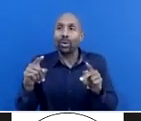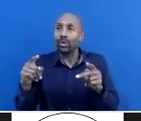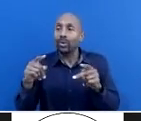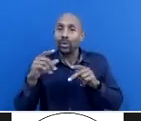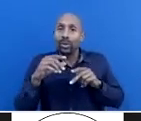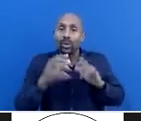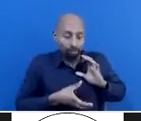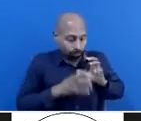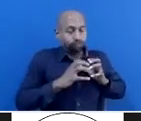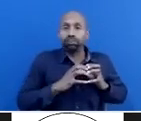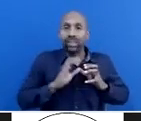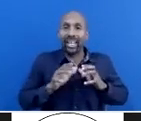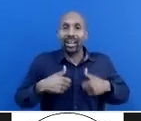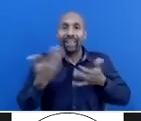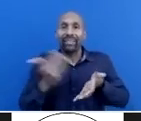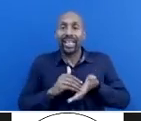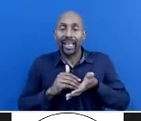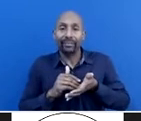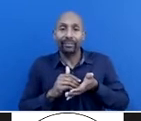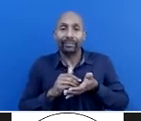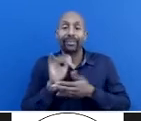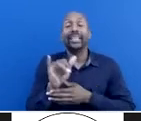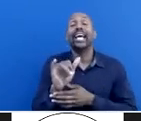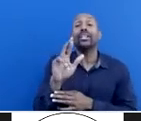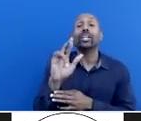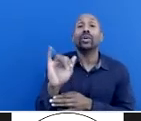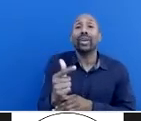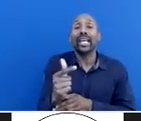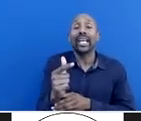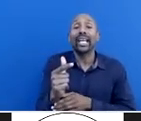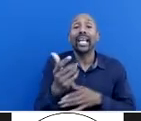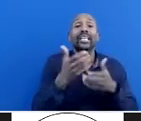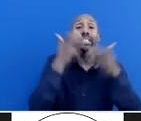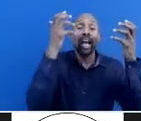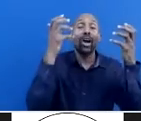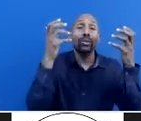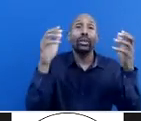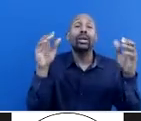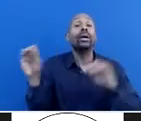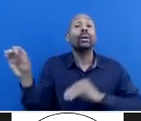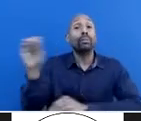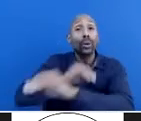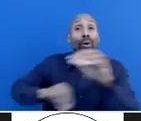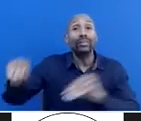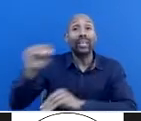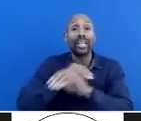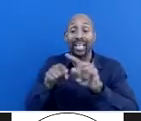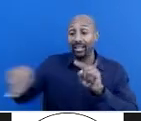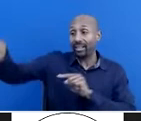counterclockwise direction, would for him or her be tawaf, the circumambulation